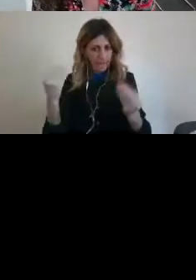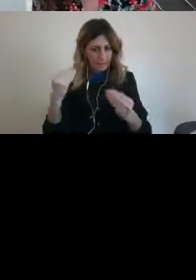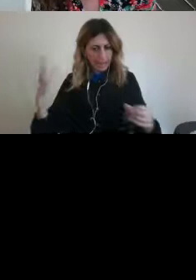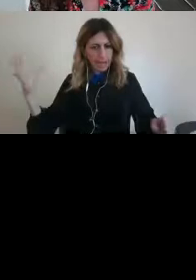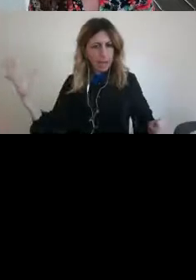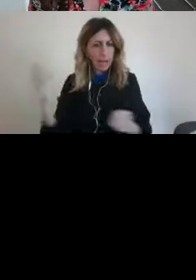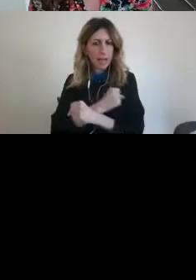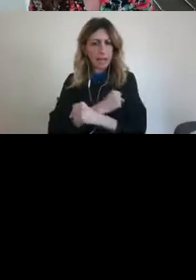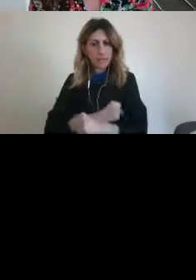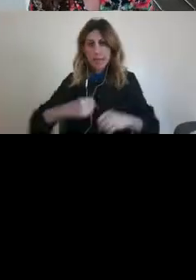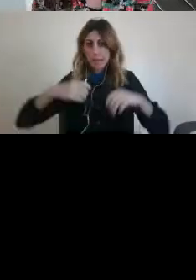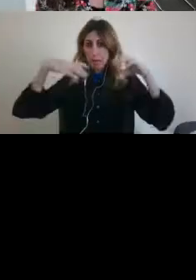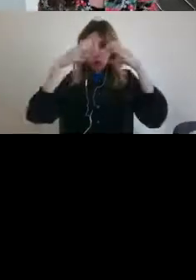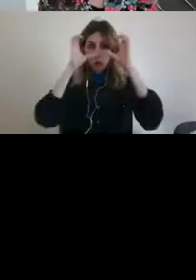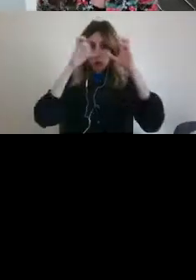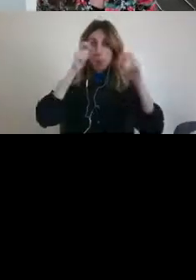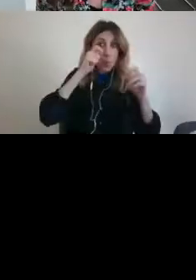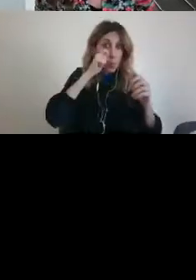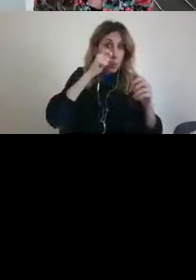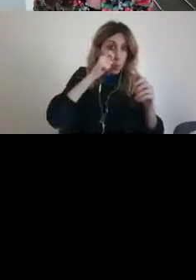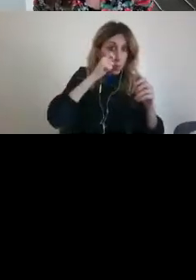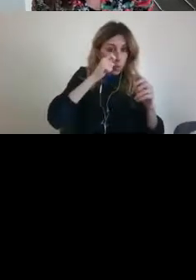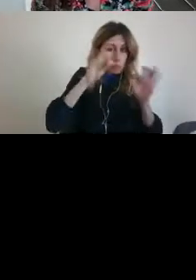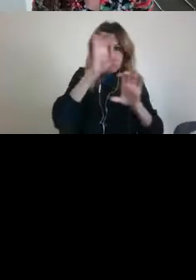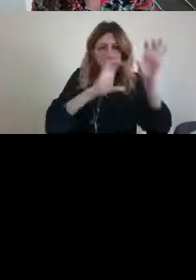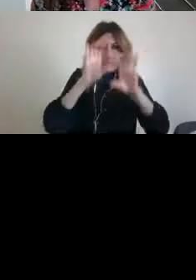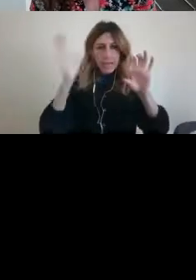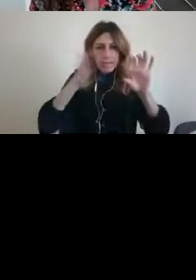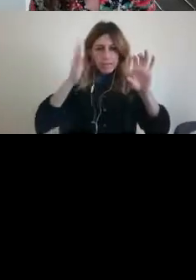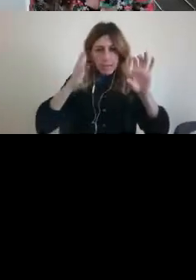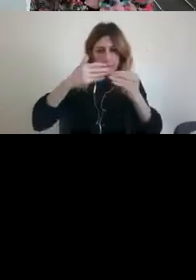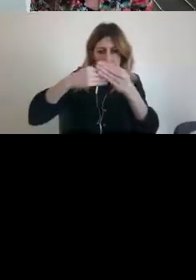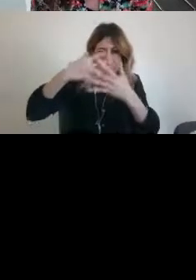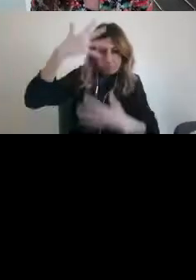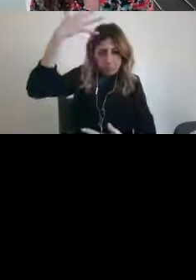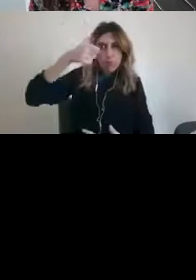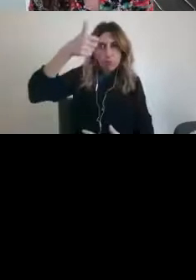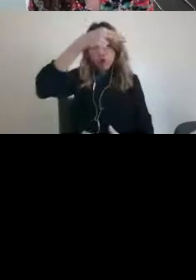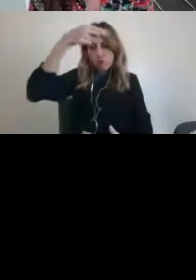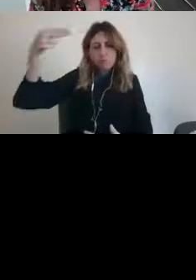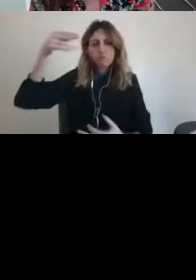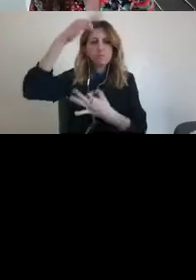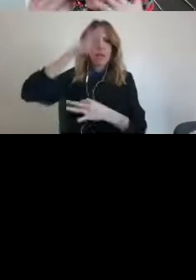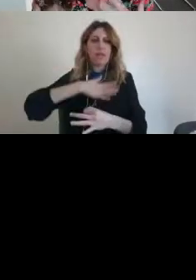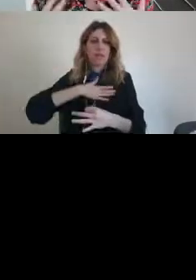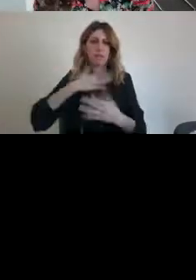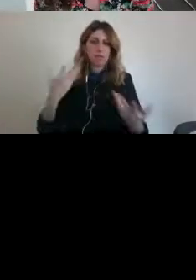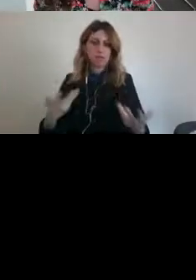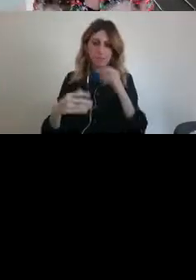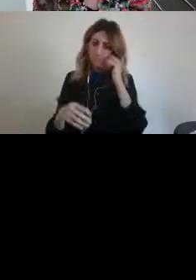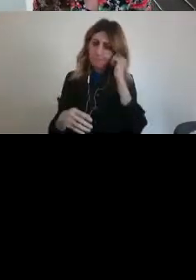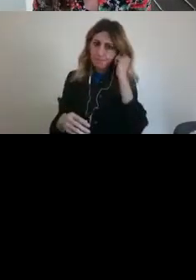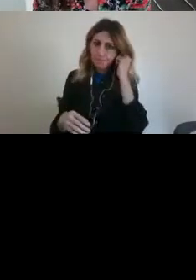to stay SEO fit. Because it's the same as it is with physical fitness. If you want to remain healthy and fit, you need